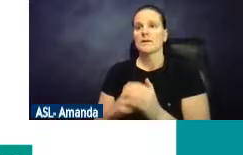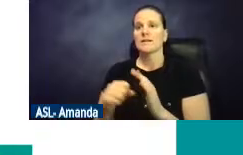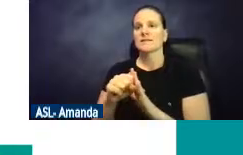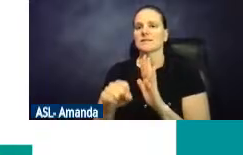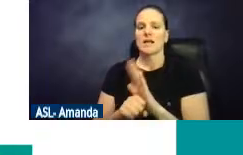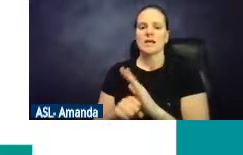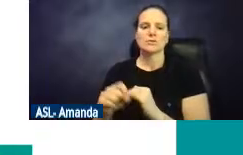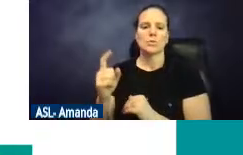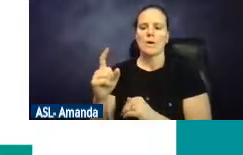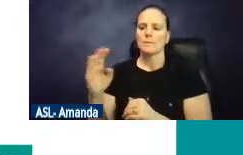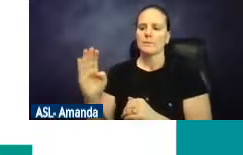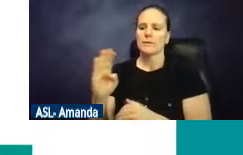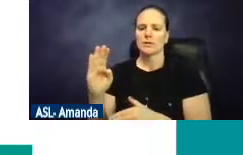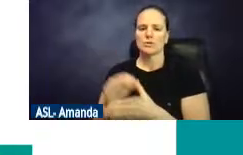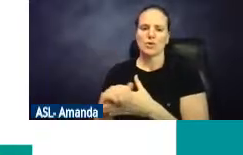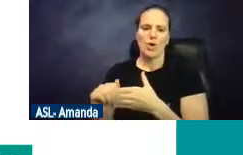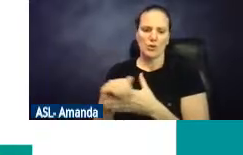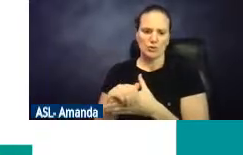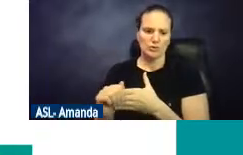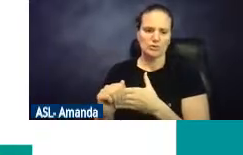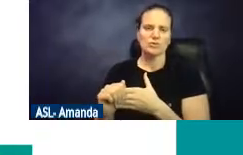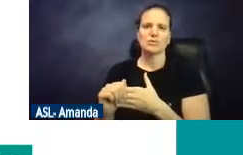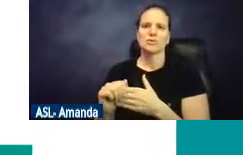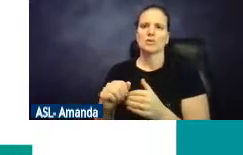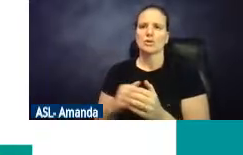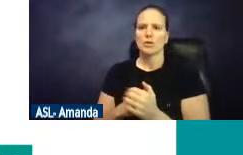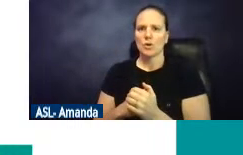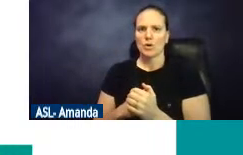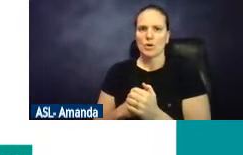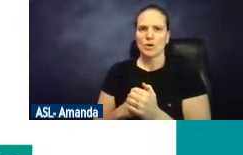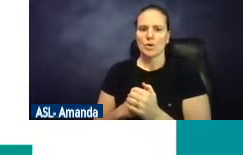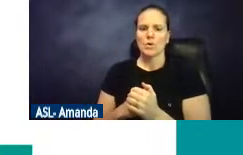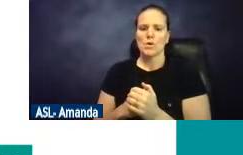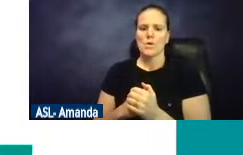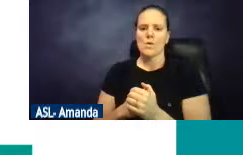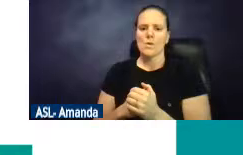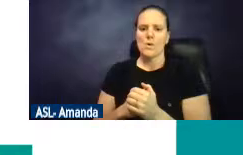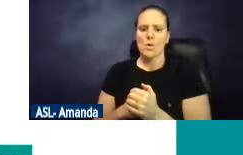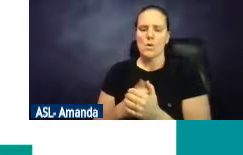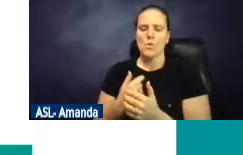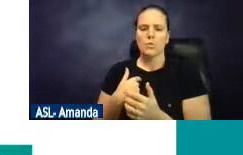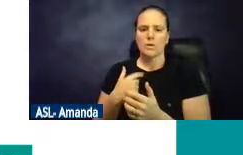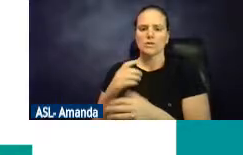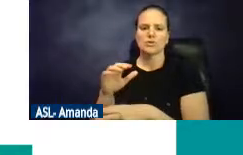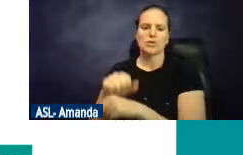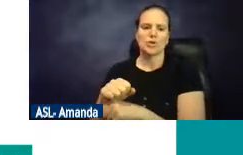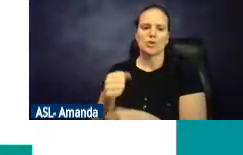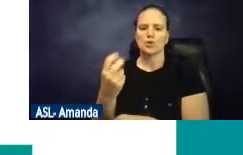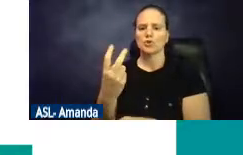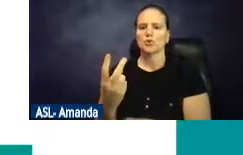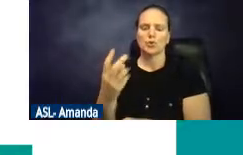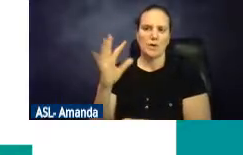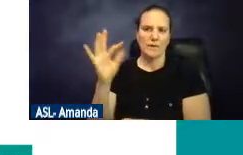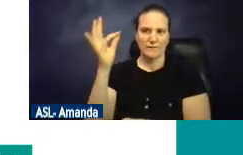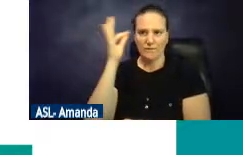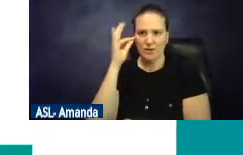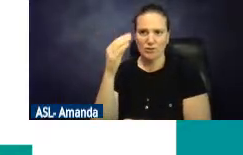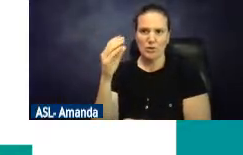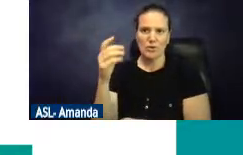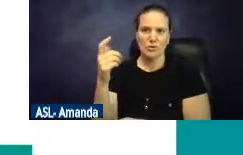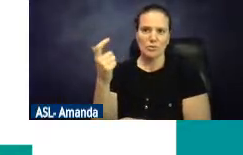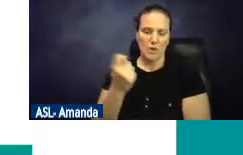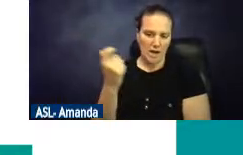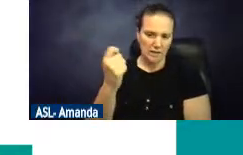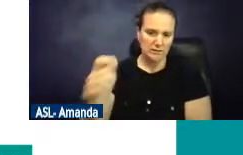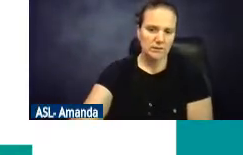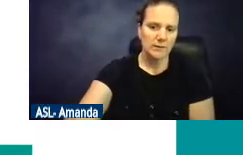each. You know, we've secured the two federal grants, USDOT and USD Mega Grant